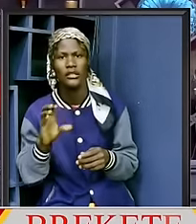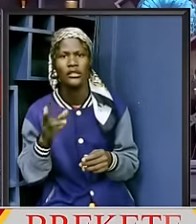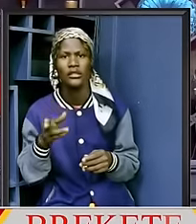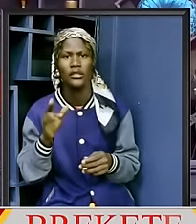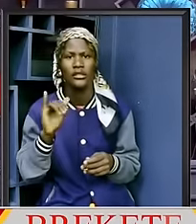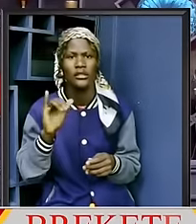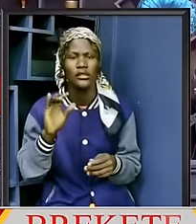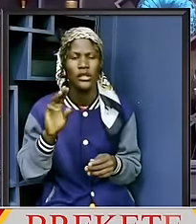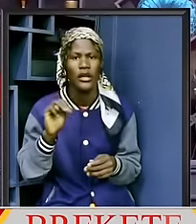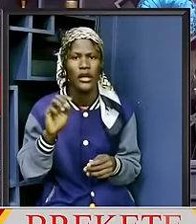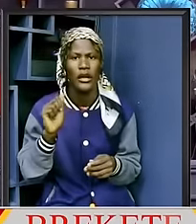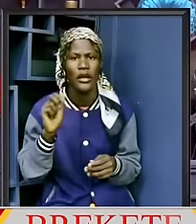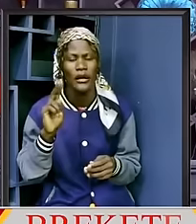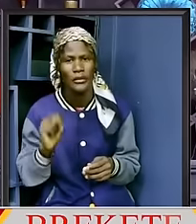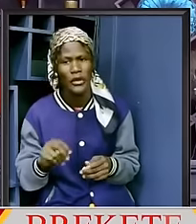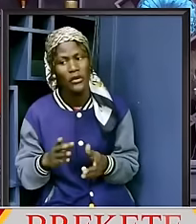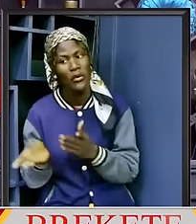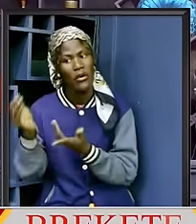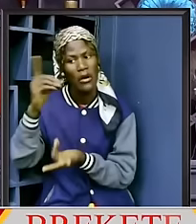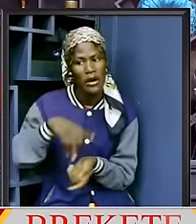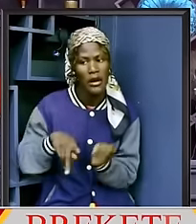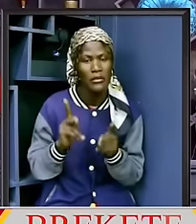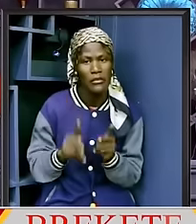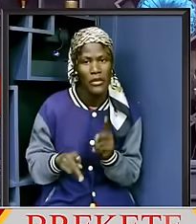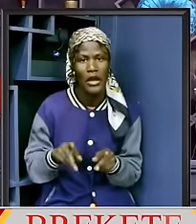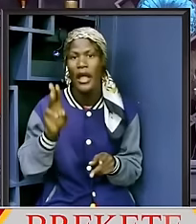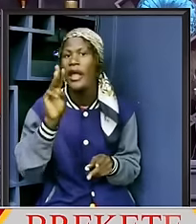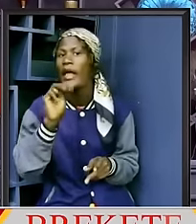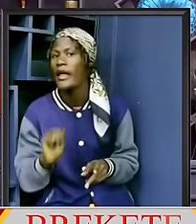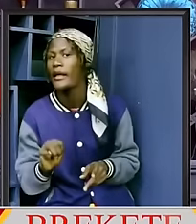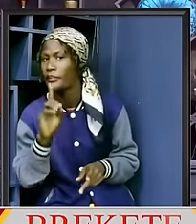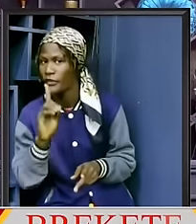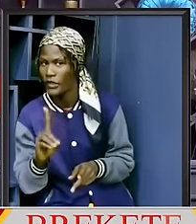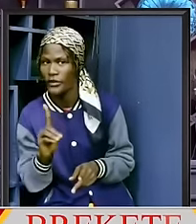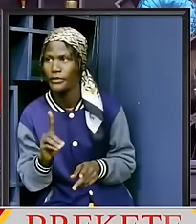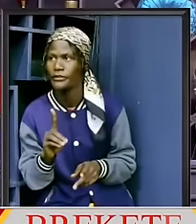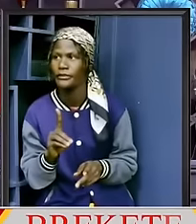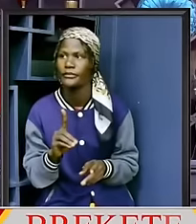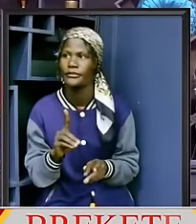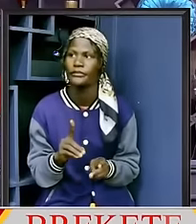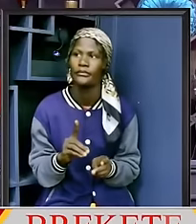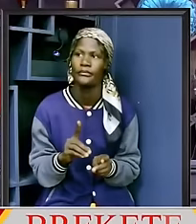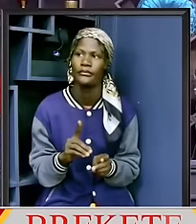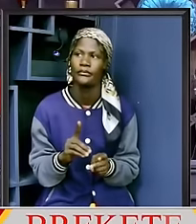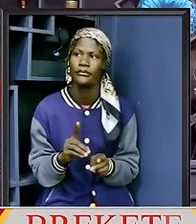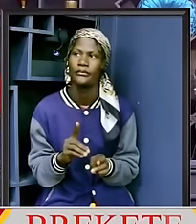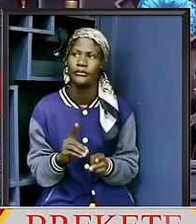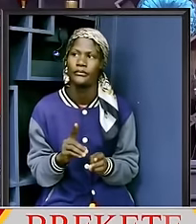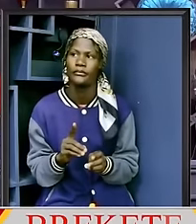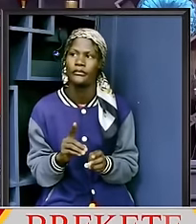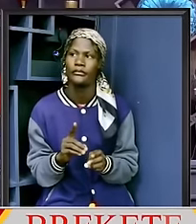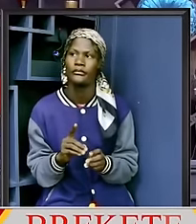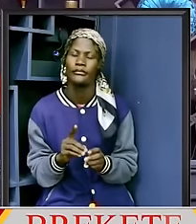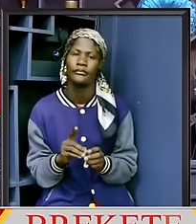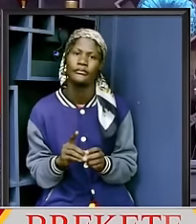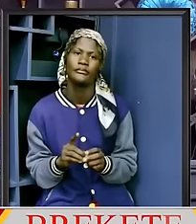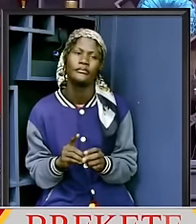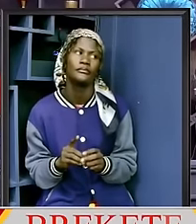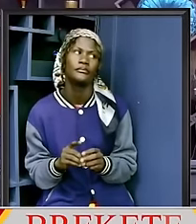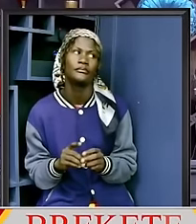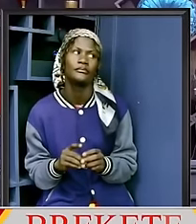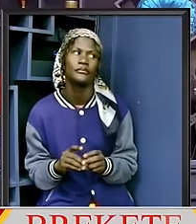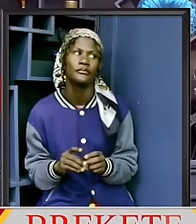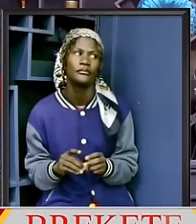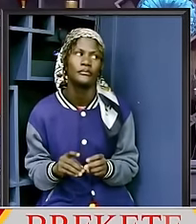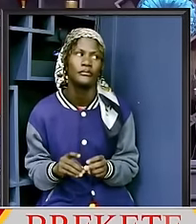Manager. He's a manager. They call himself MD. Yes. He introduced himself as managing director. So if